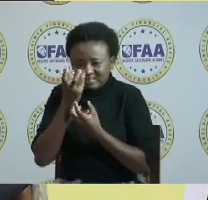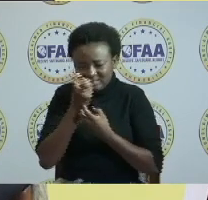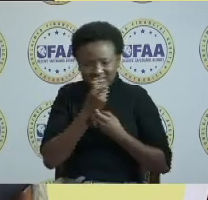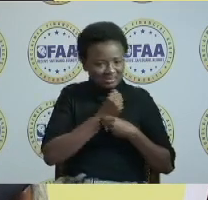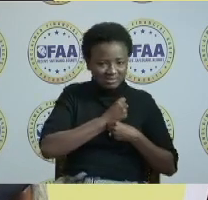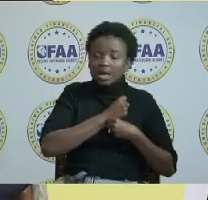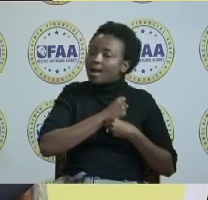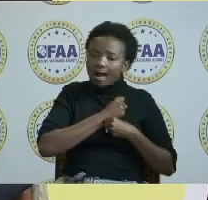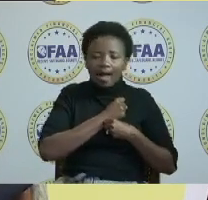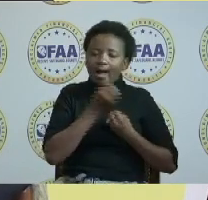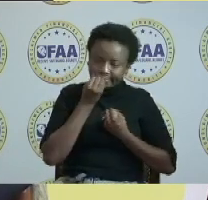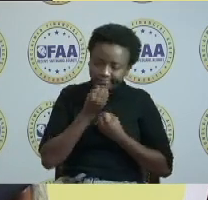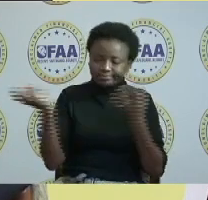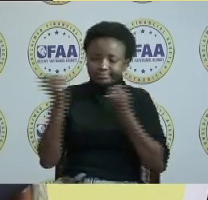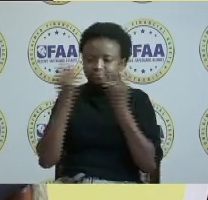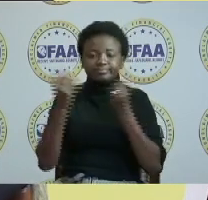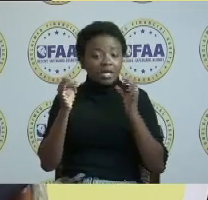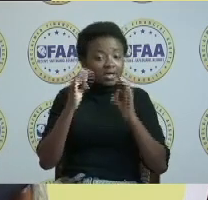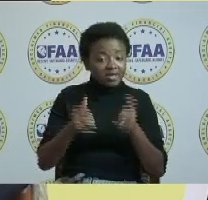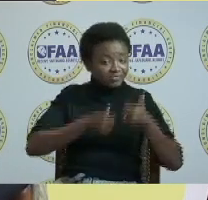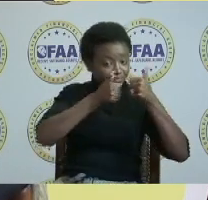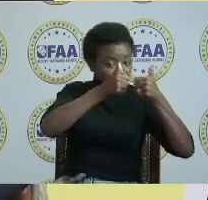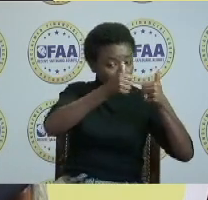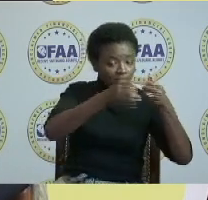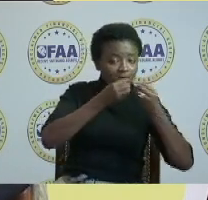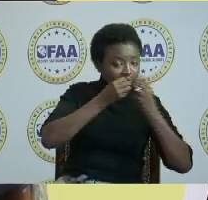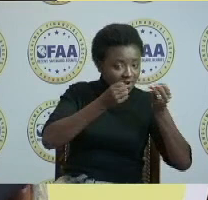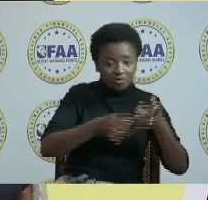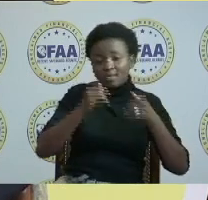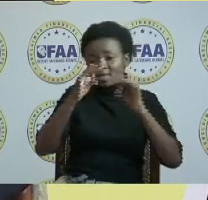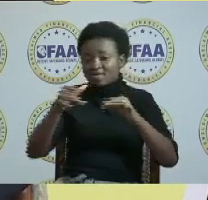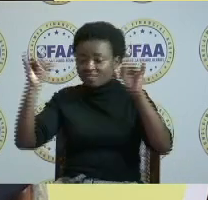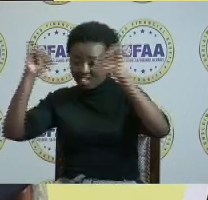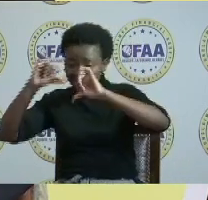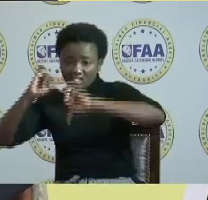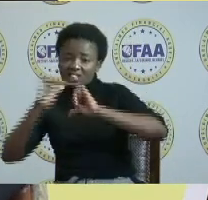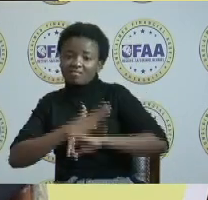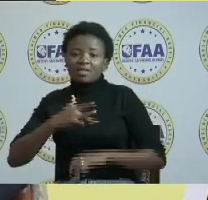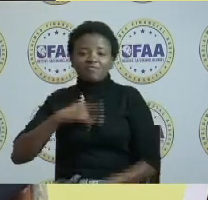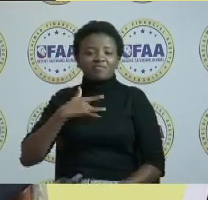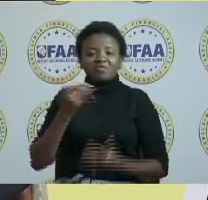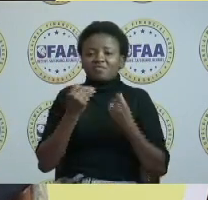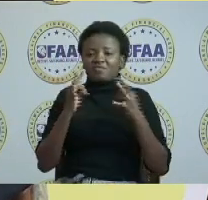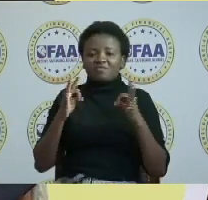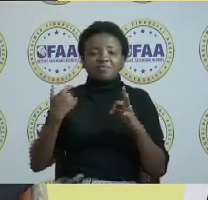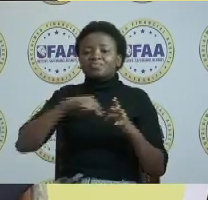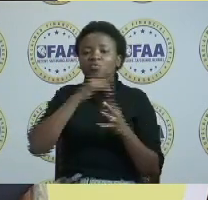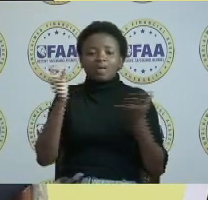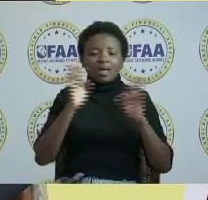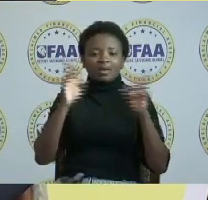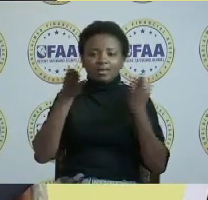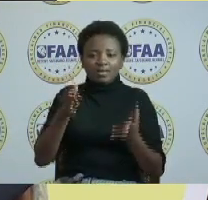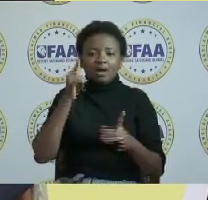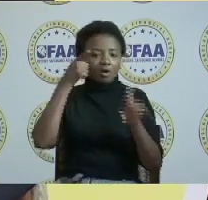Anything good you have to say about us, please shout it. Anything not so good, feel free. Because you are learning institutions, and we are happy here